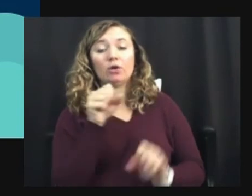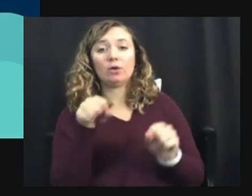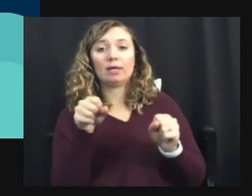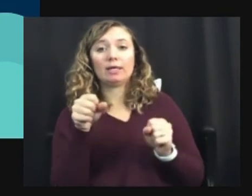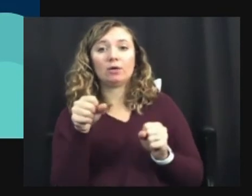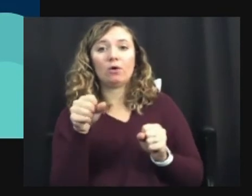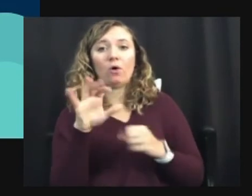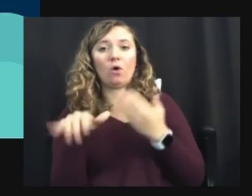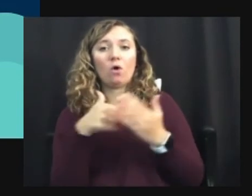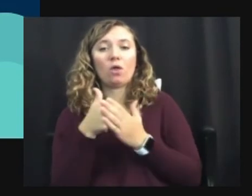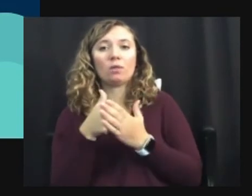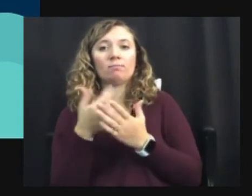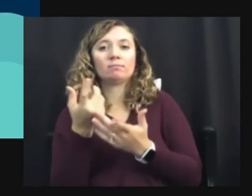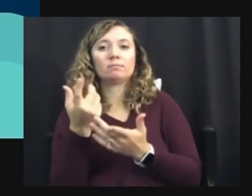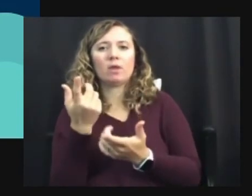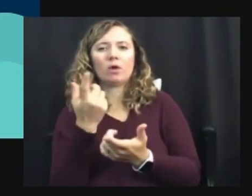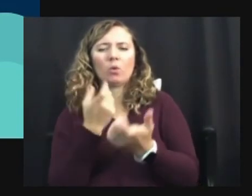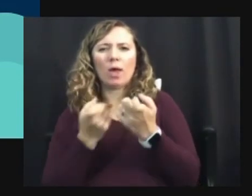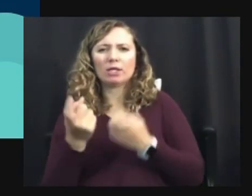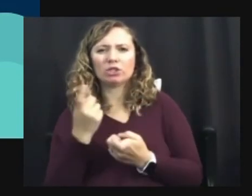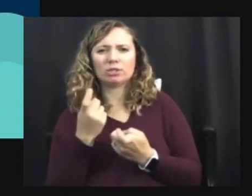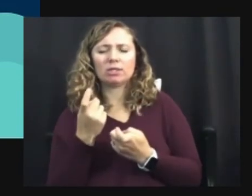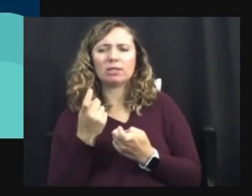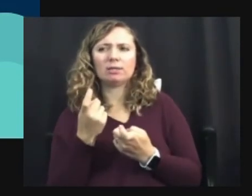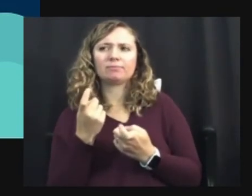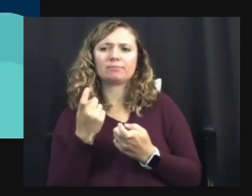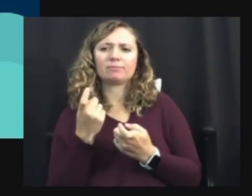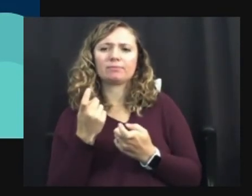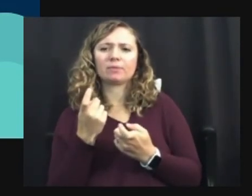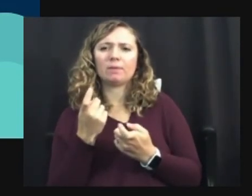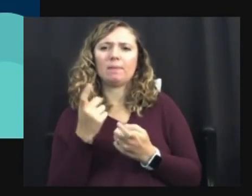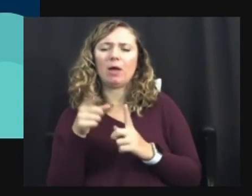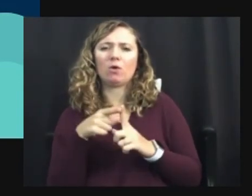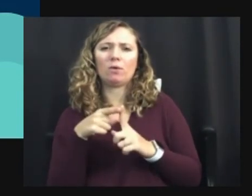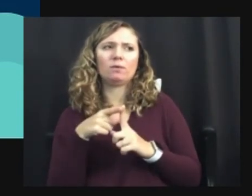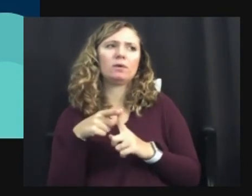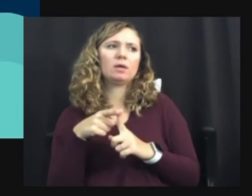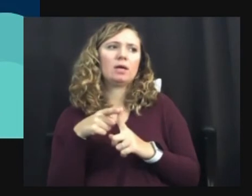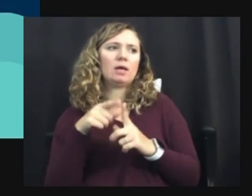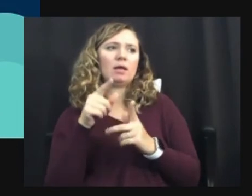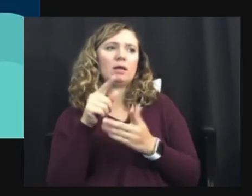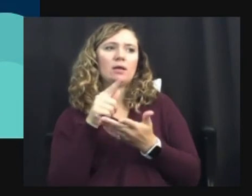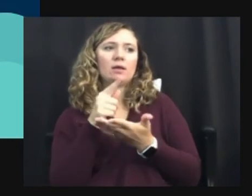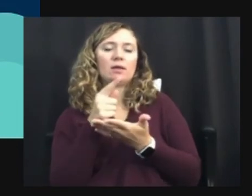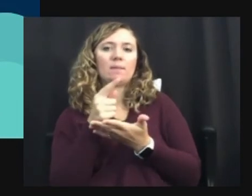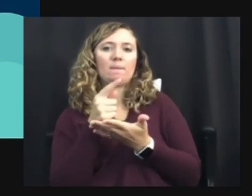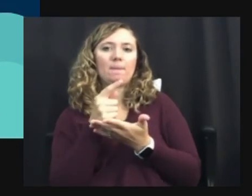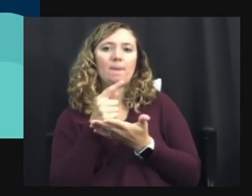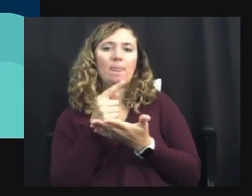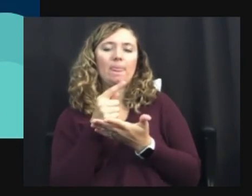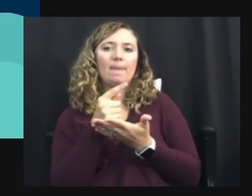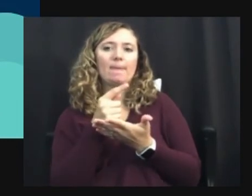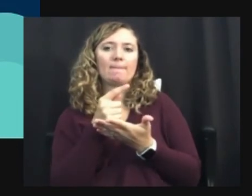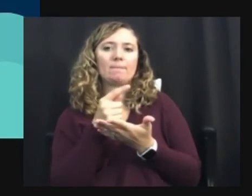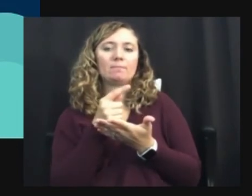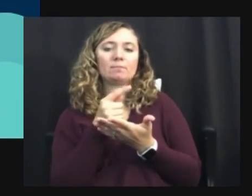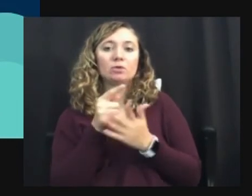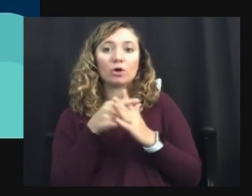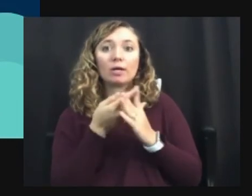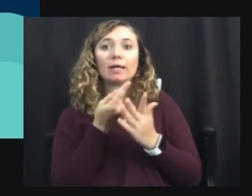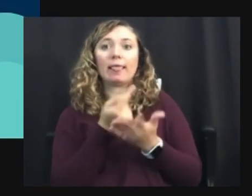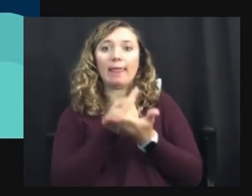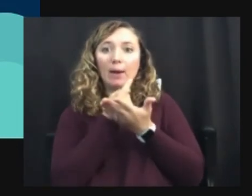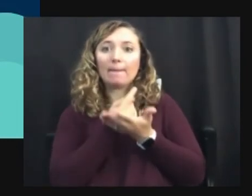and look at them when you're beginning the therapy process